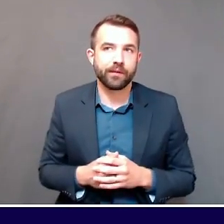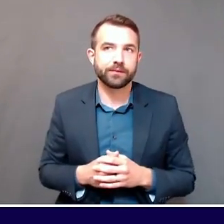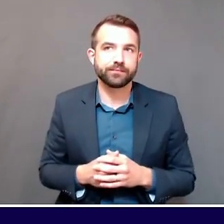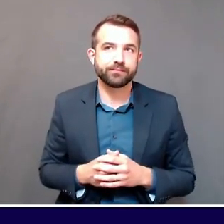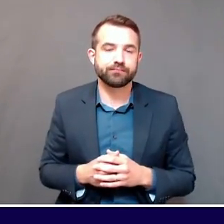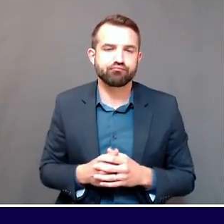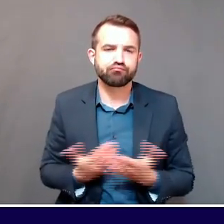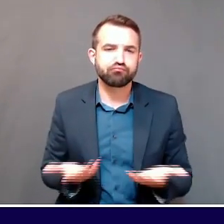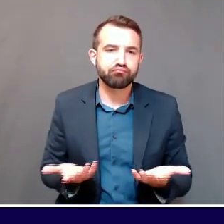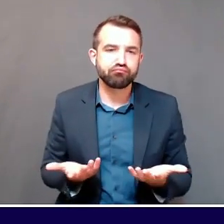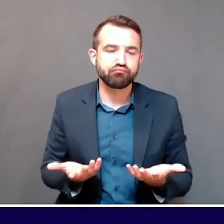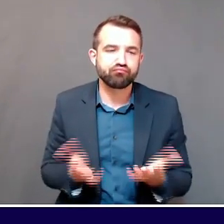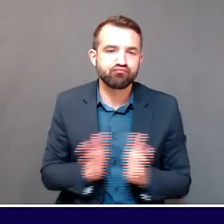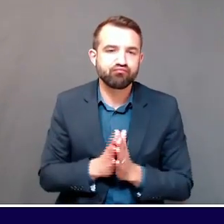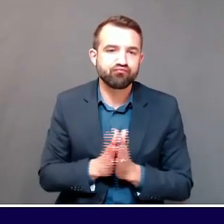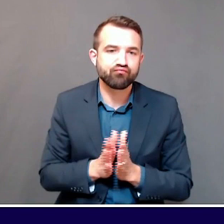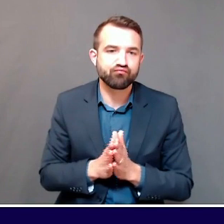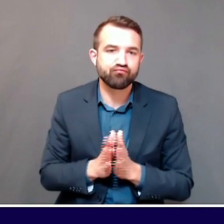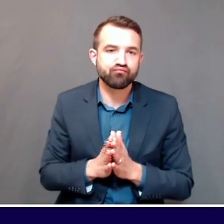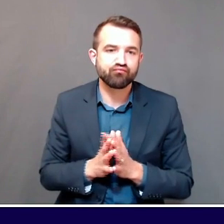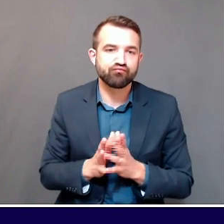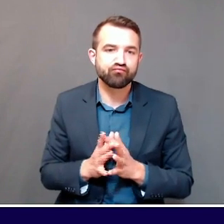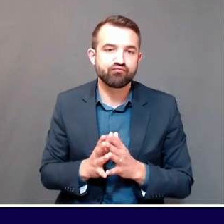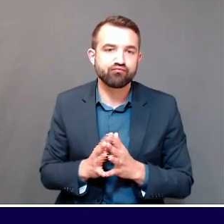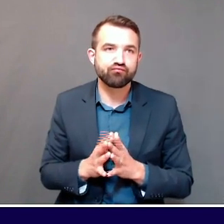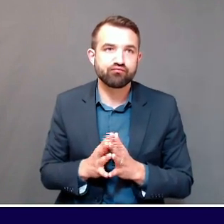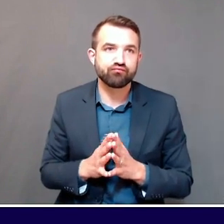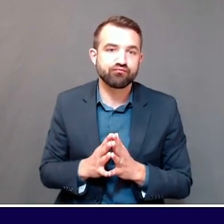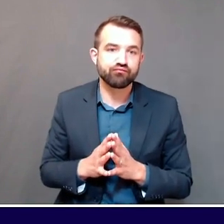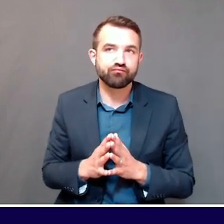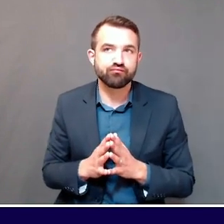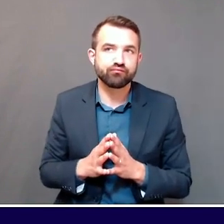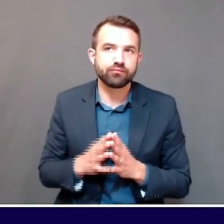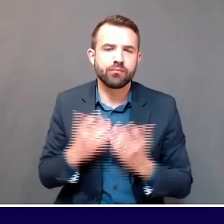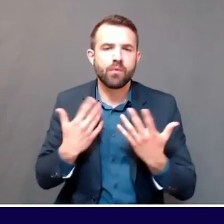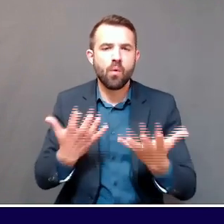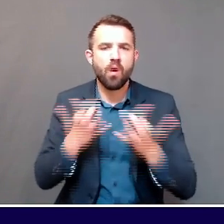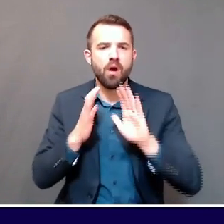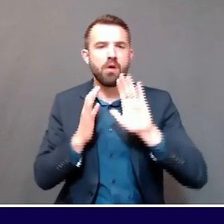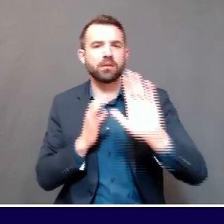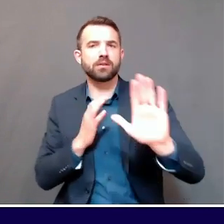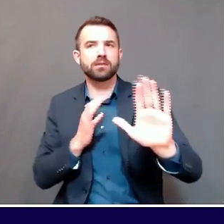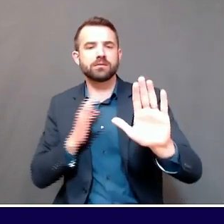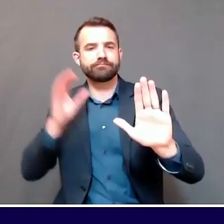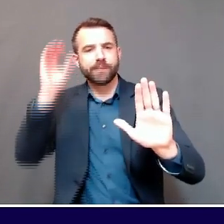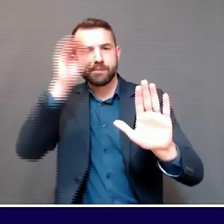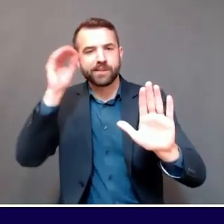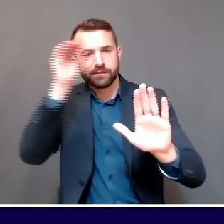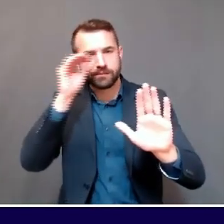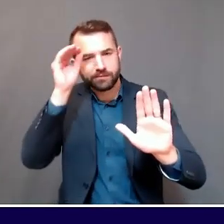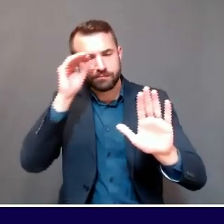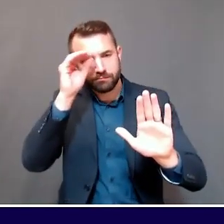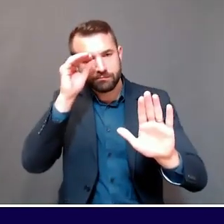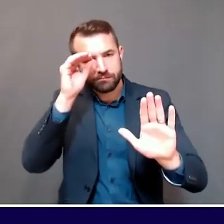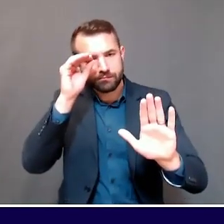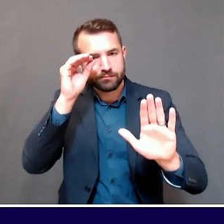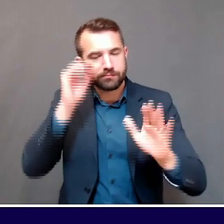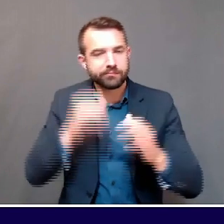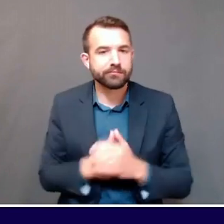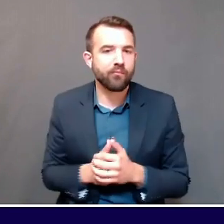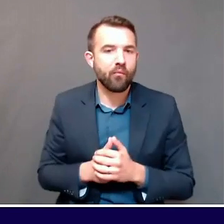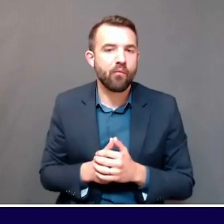if you could just give me a sense of what has it been like to interact, work